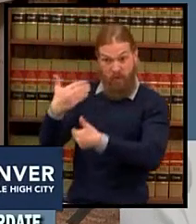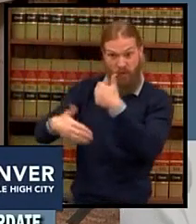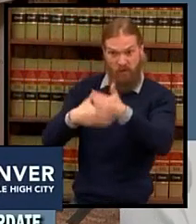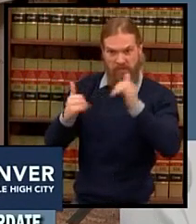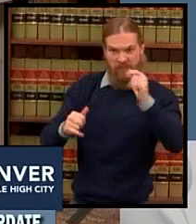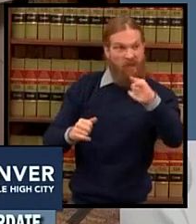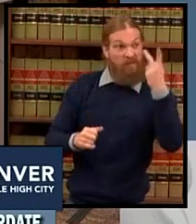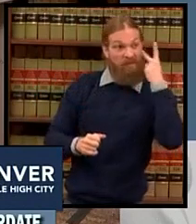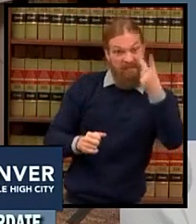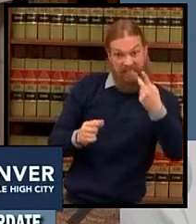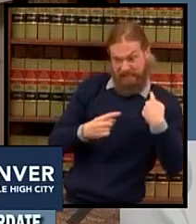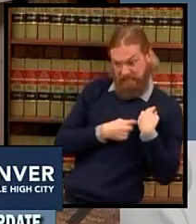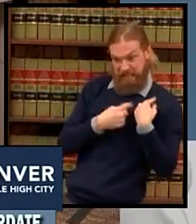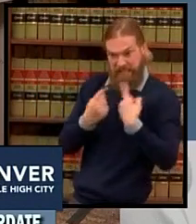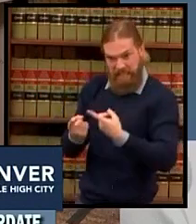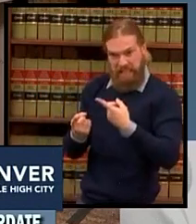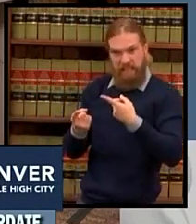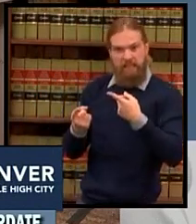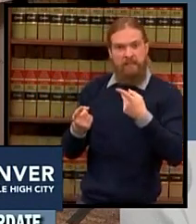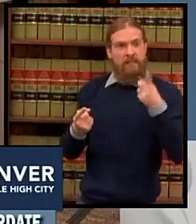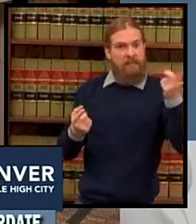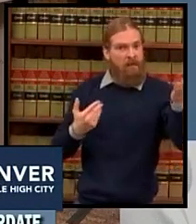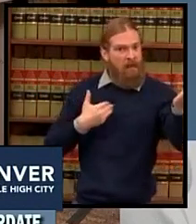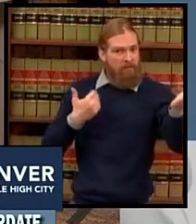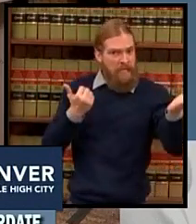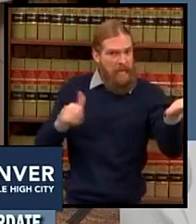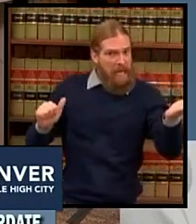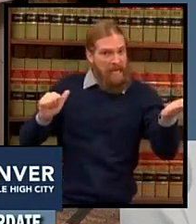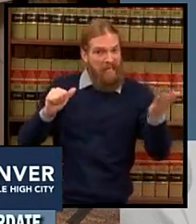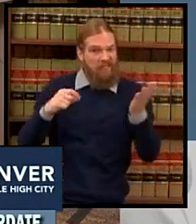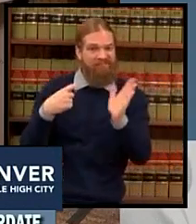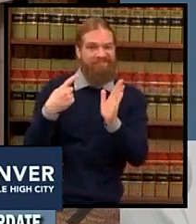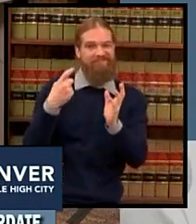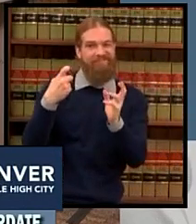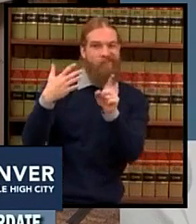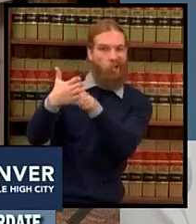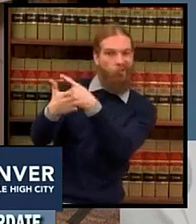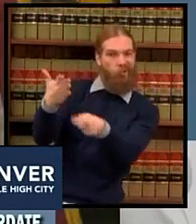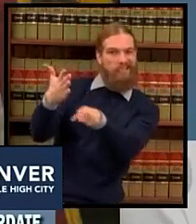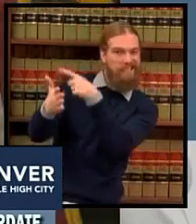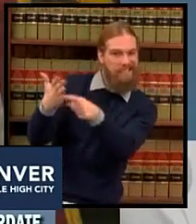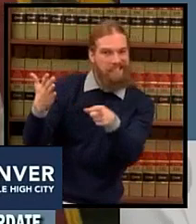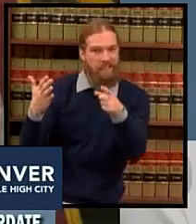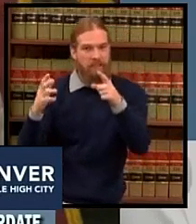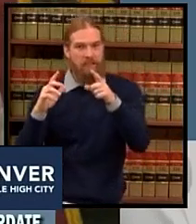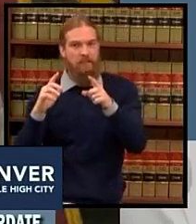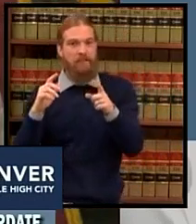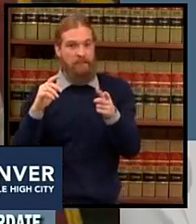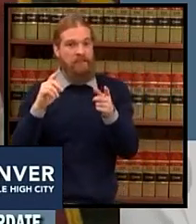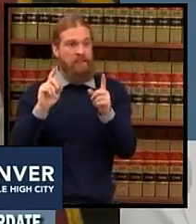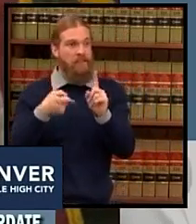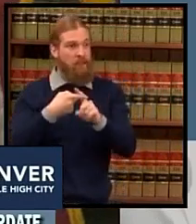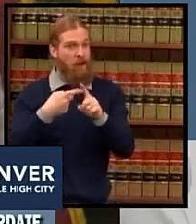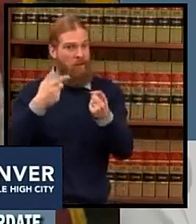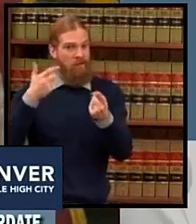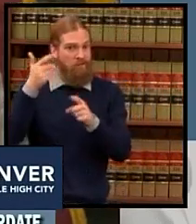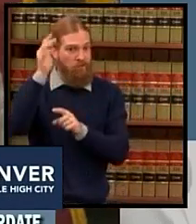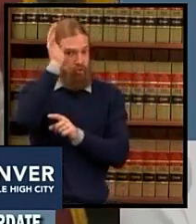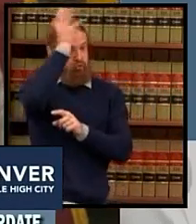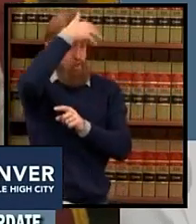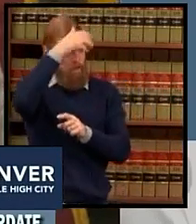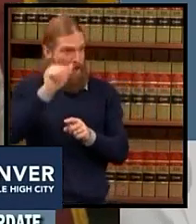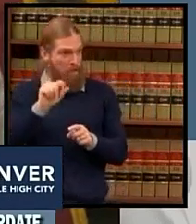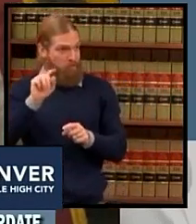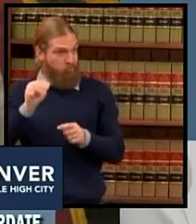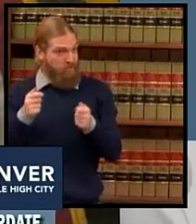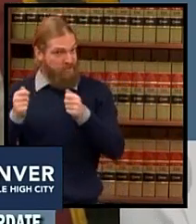inauguration? And do you have any criticism of the Trump administration's COVID response now that you've had some time to dwell on it? Thank you